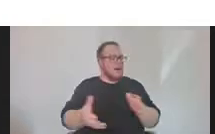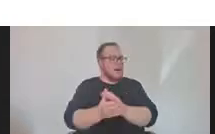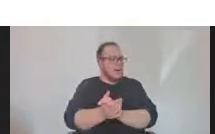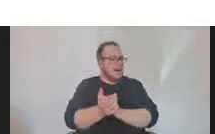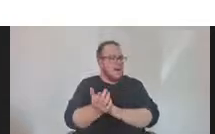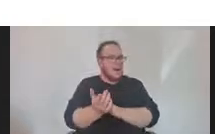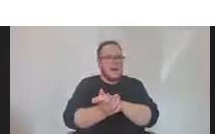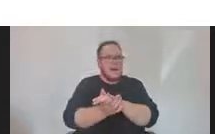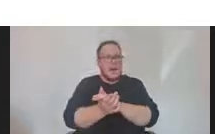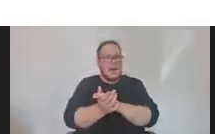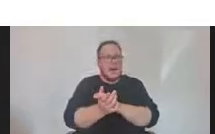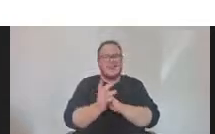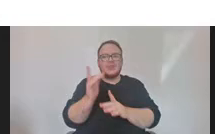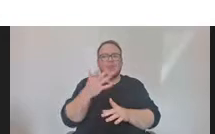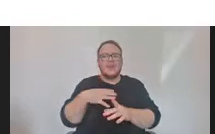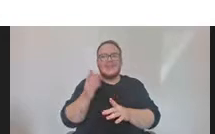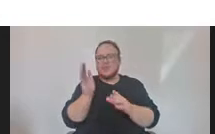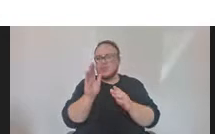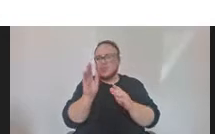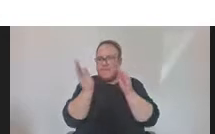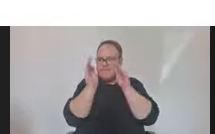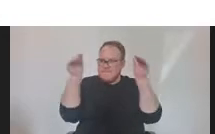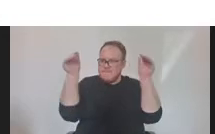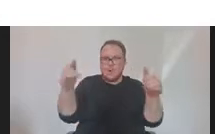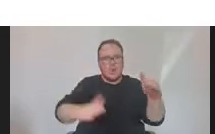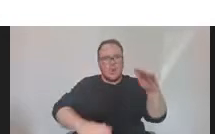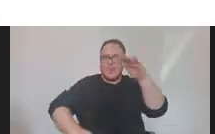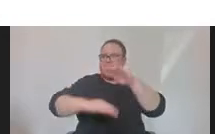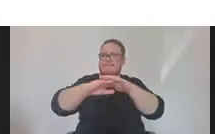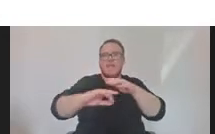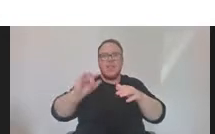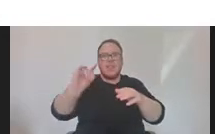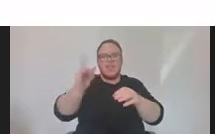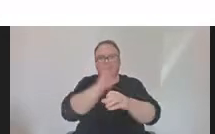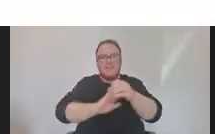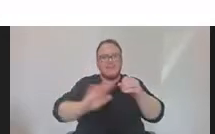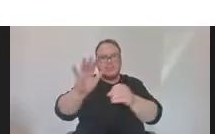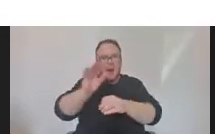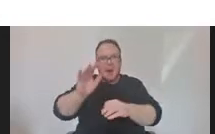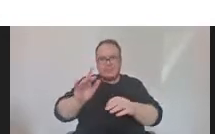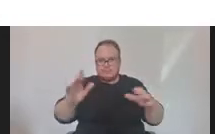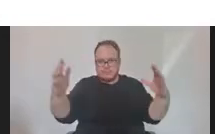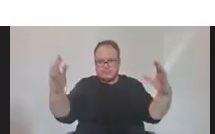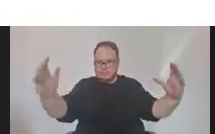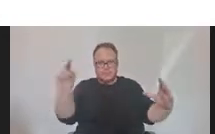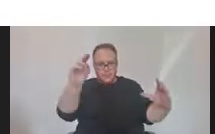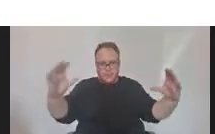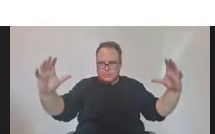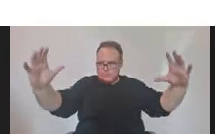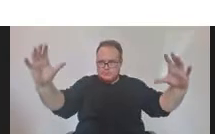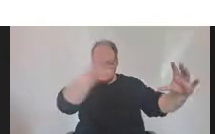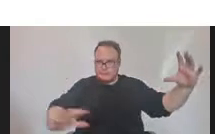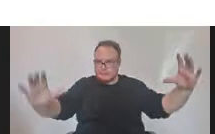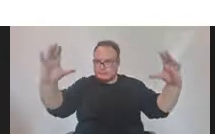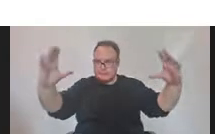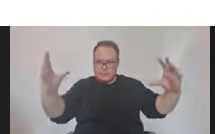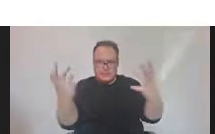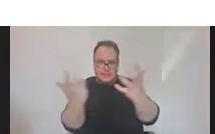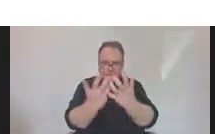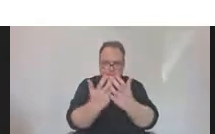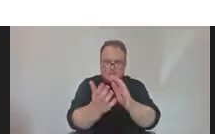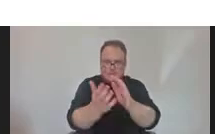places, but actually target all of the inequality across the whole of the county. So we developed this system, this